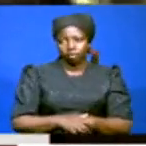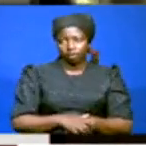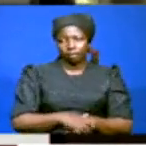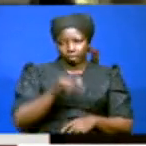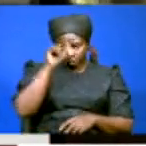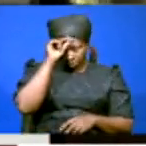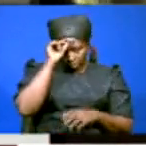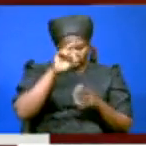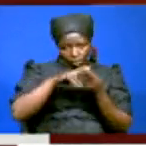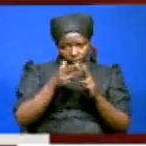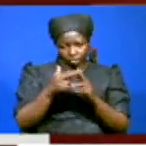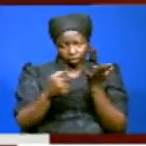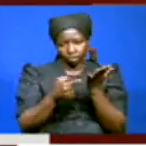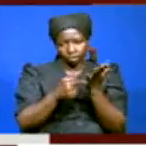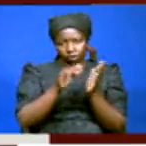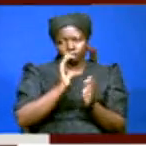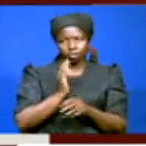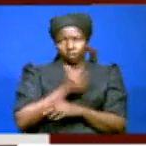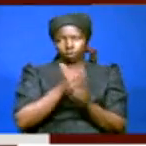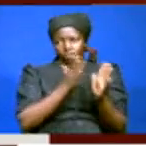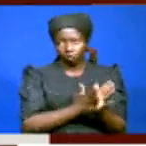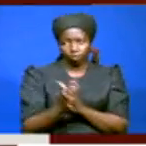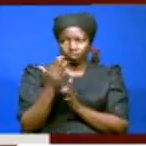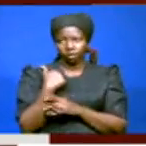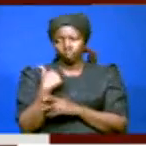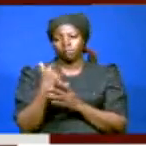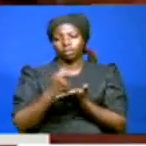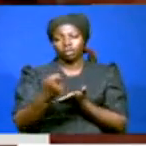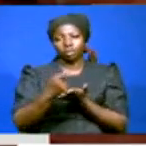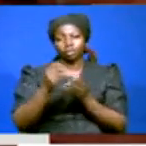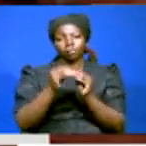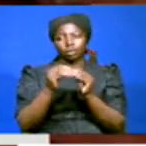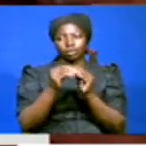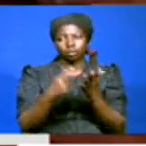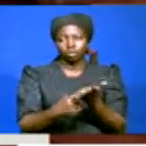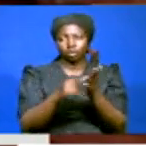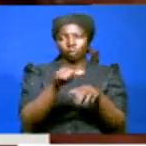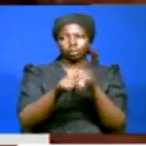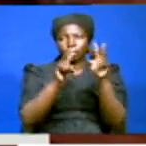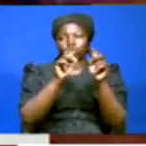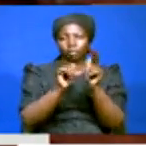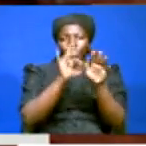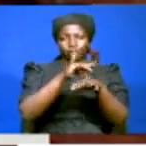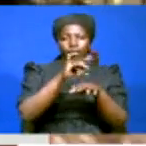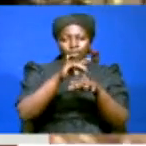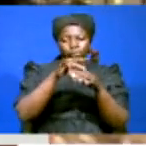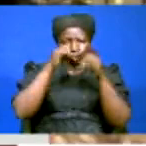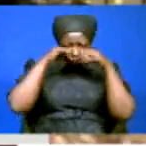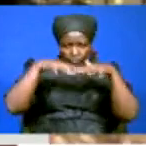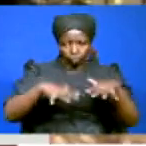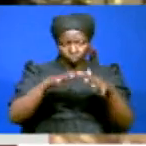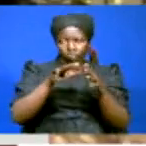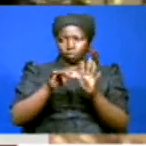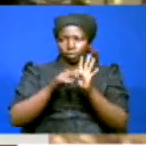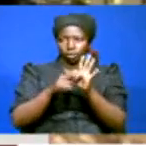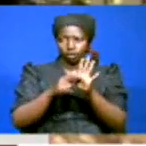Committee plans to convene county secretary meetings to deliberate on issues that affect devolution, such as pending bills. We are